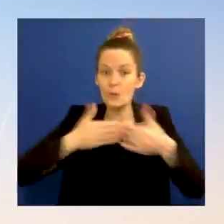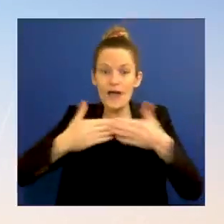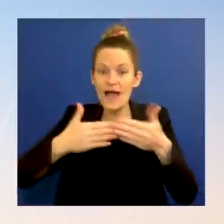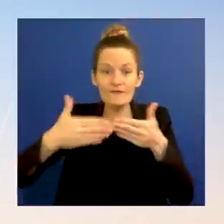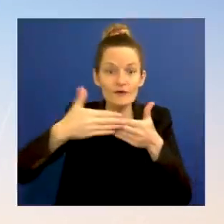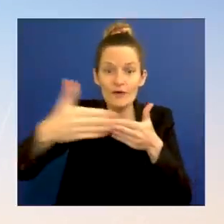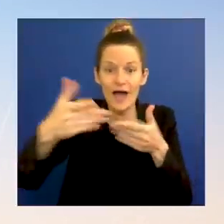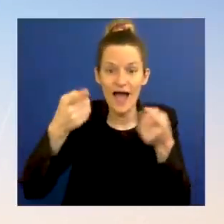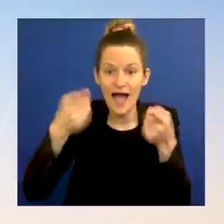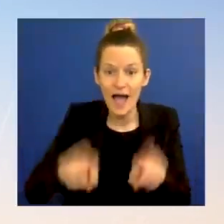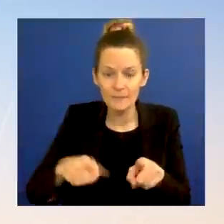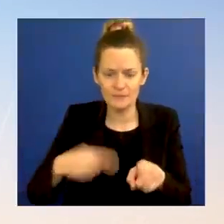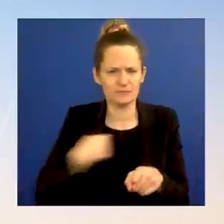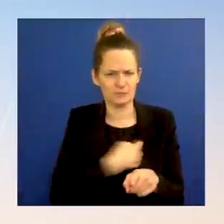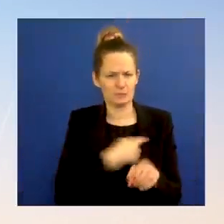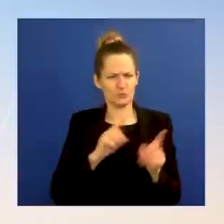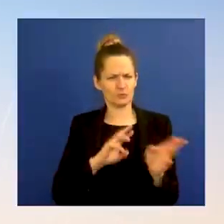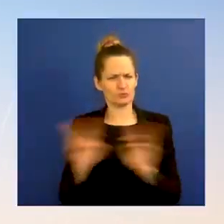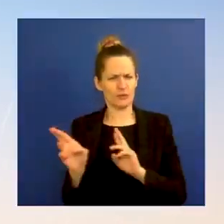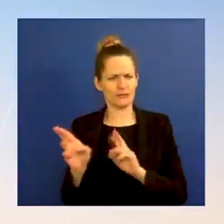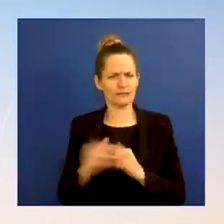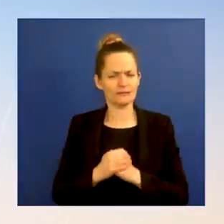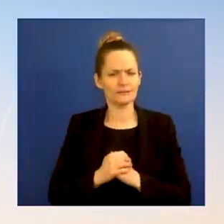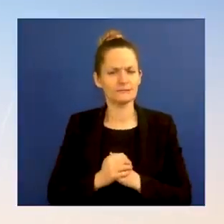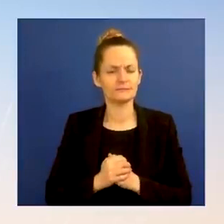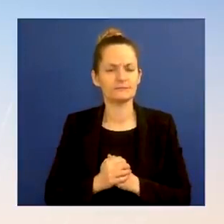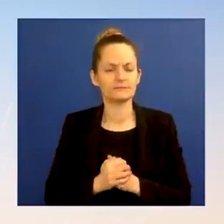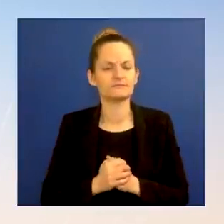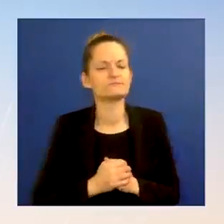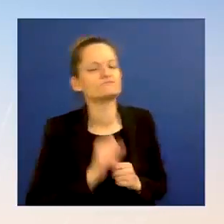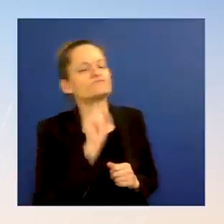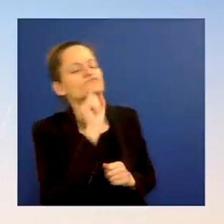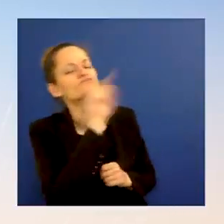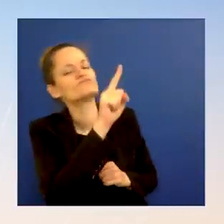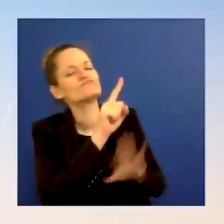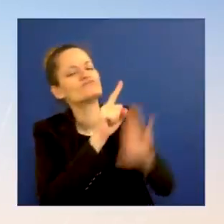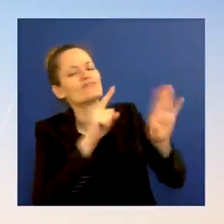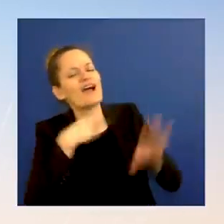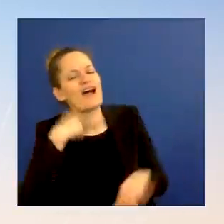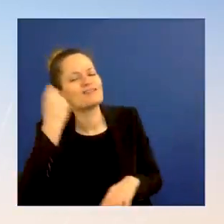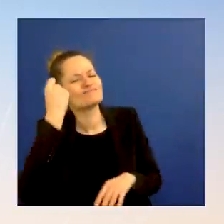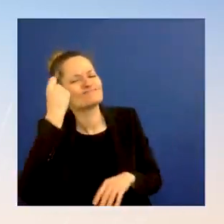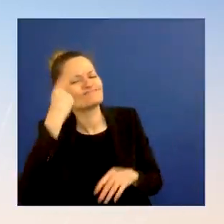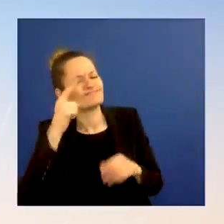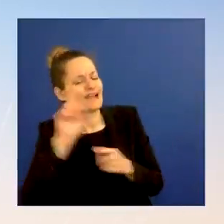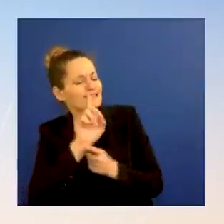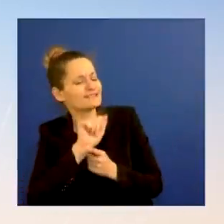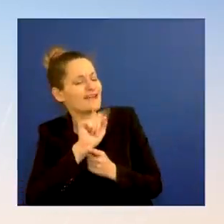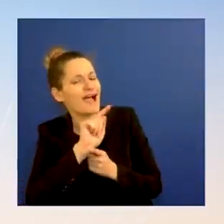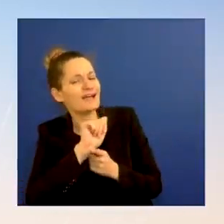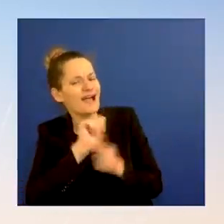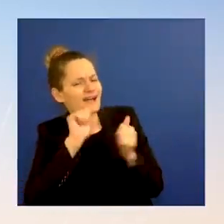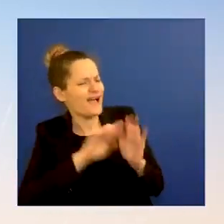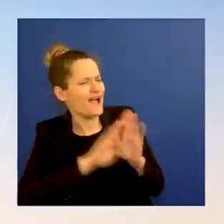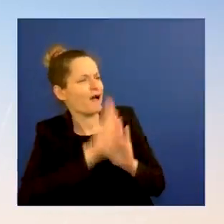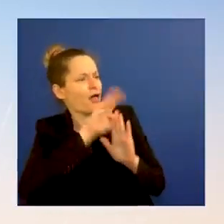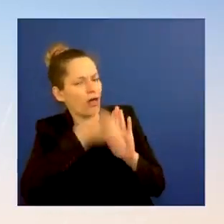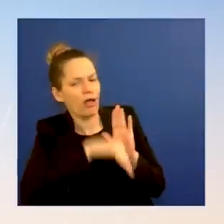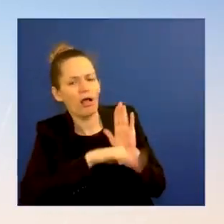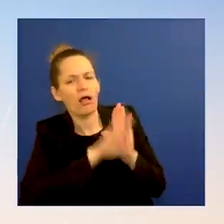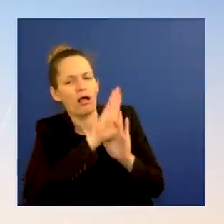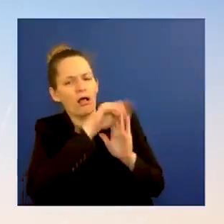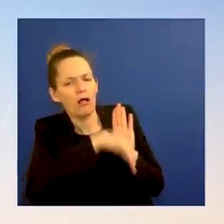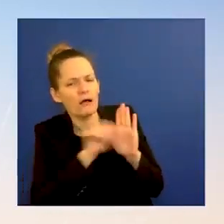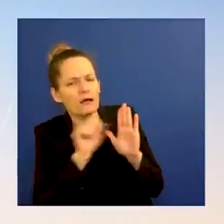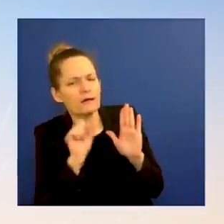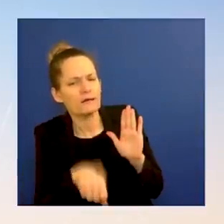that, data is fluid and volatile right now, but given the strength that the U.S. economy has, how long can it withstand